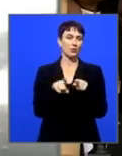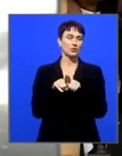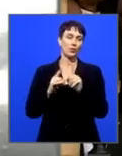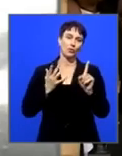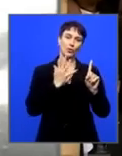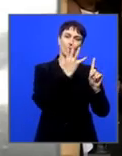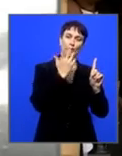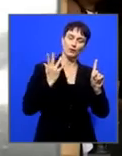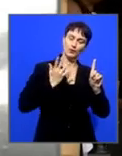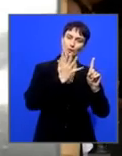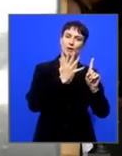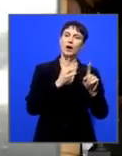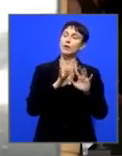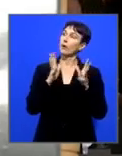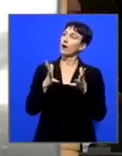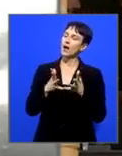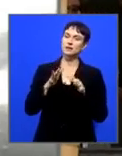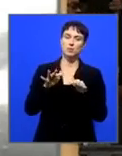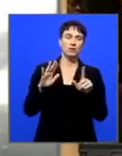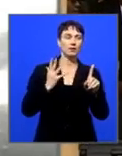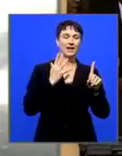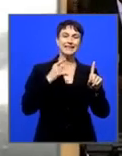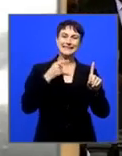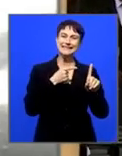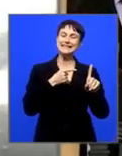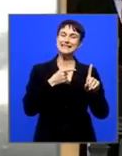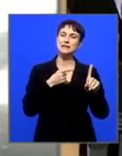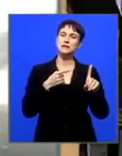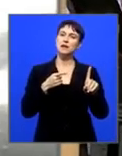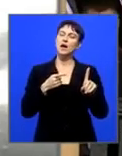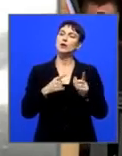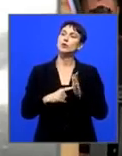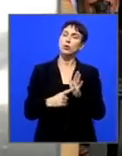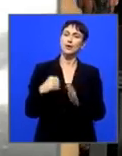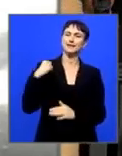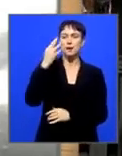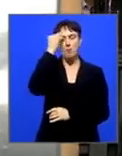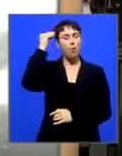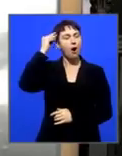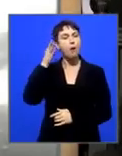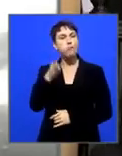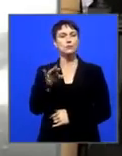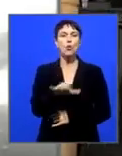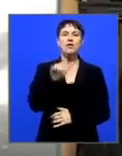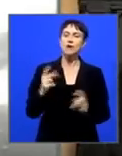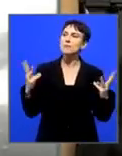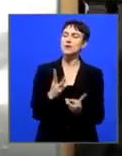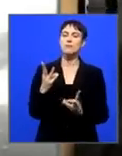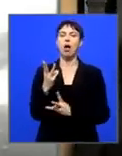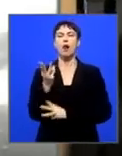and ordinary people from across the world did not come through as perhaps it was supposed to be. But of course,